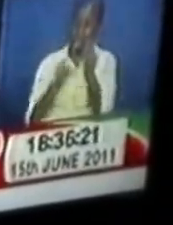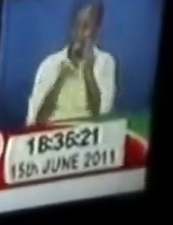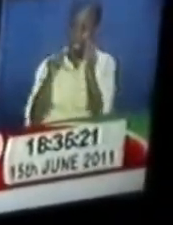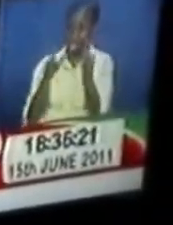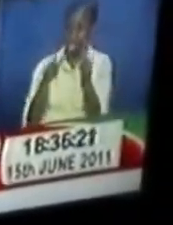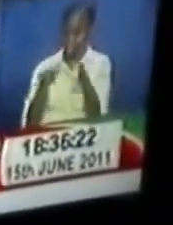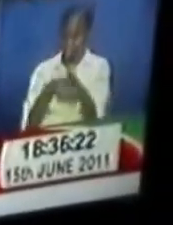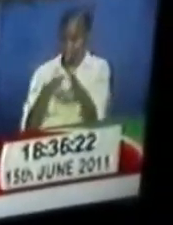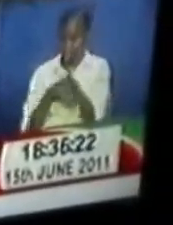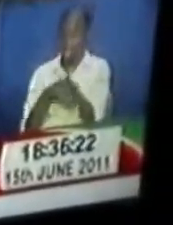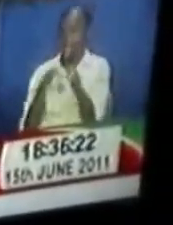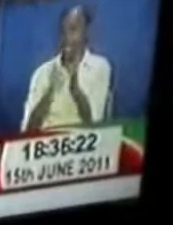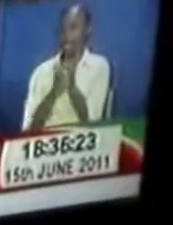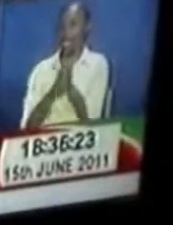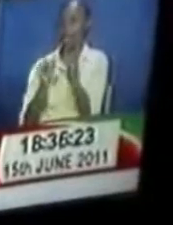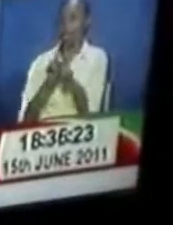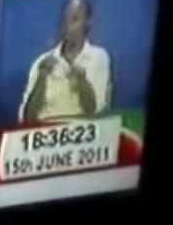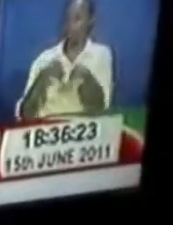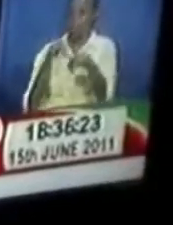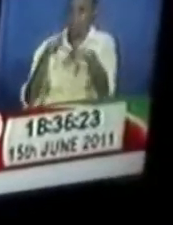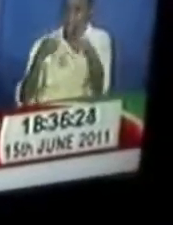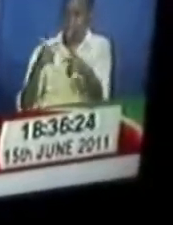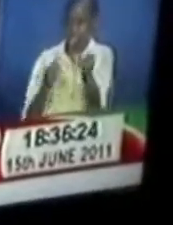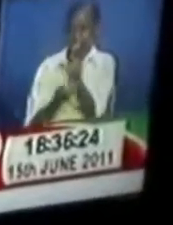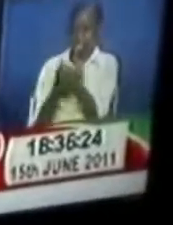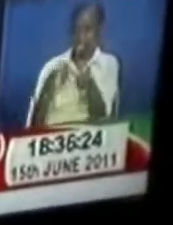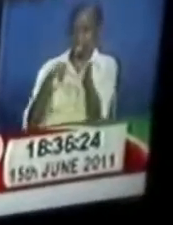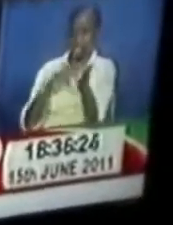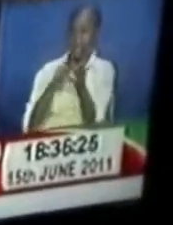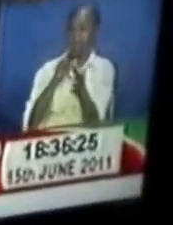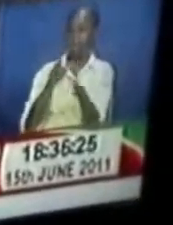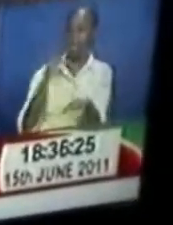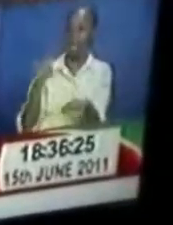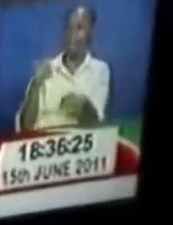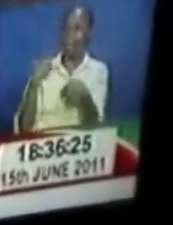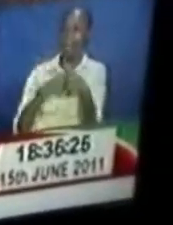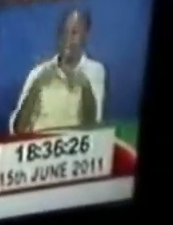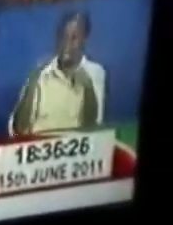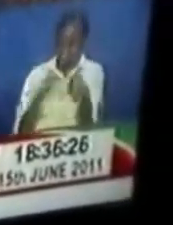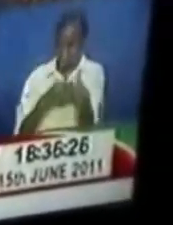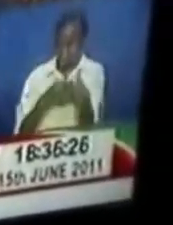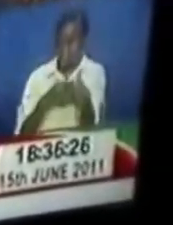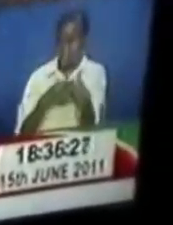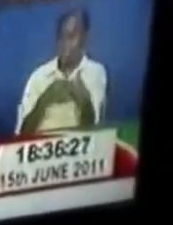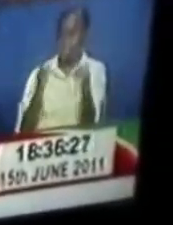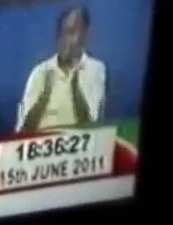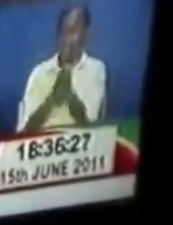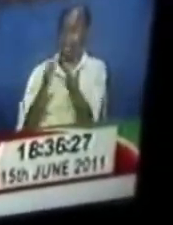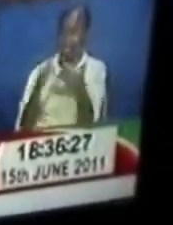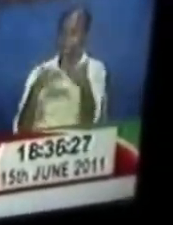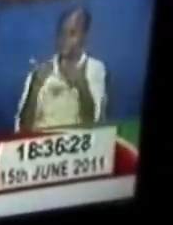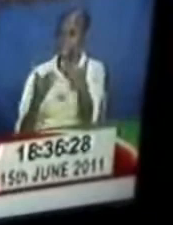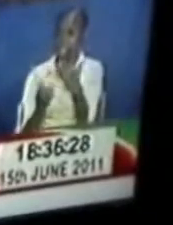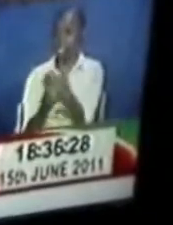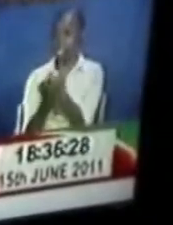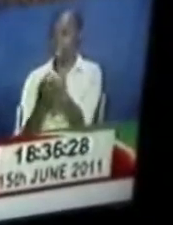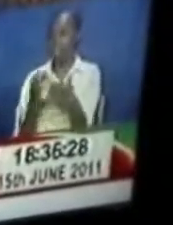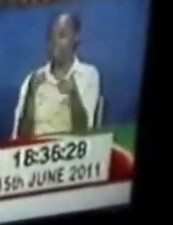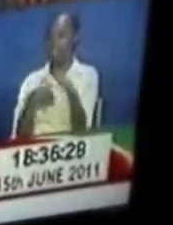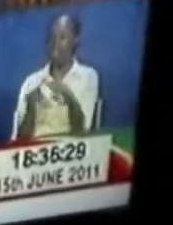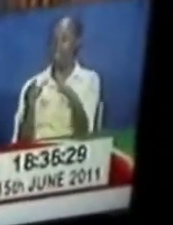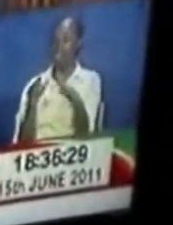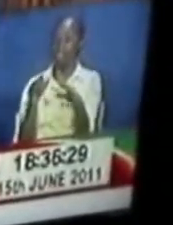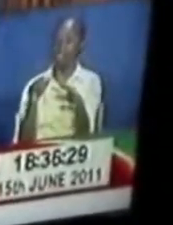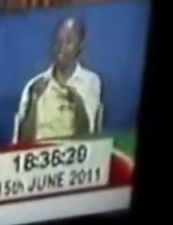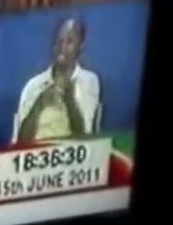procedure prescribed in standing order number 98 may be member and procedure described in standing order number